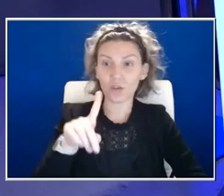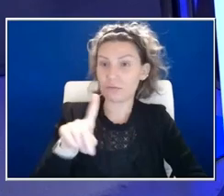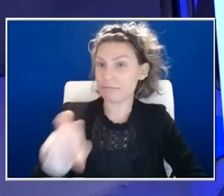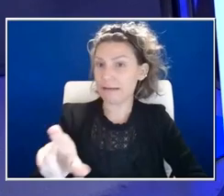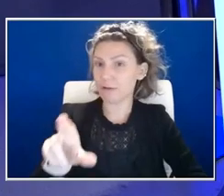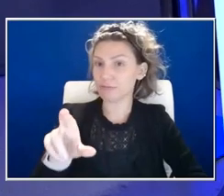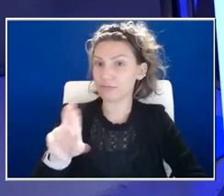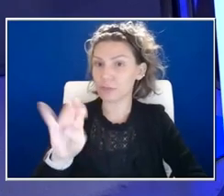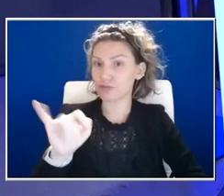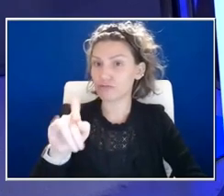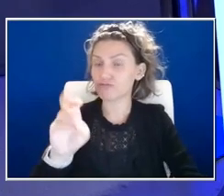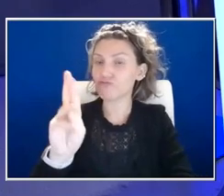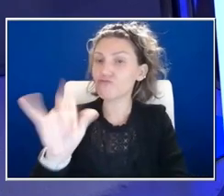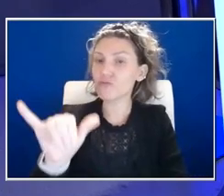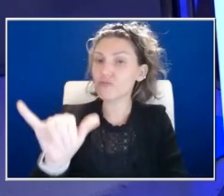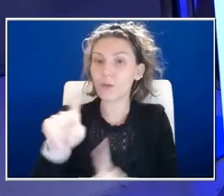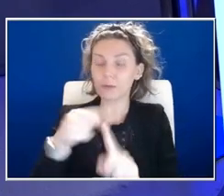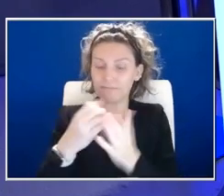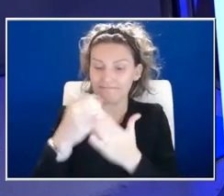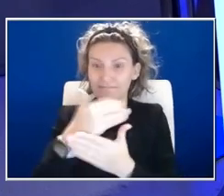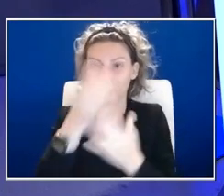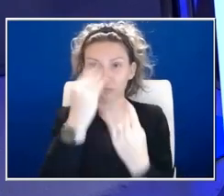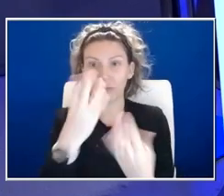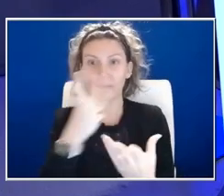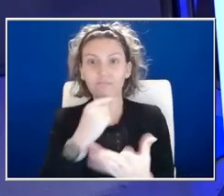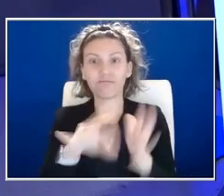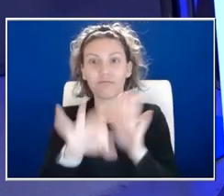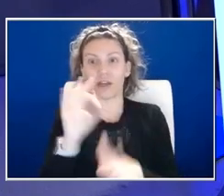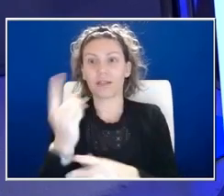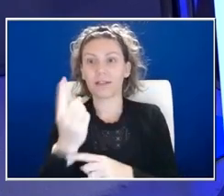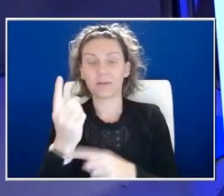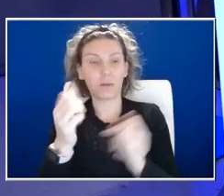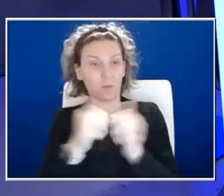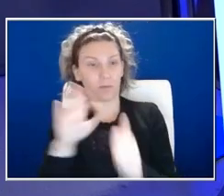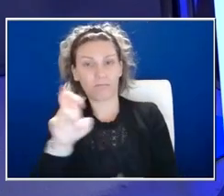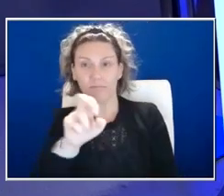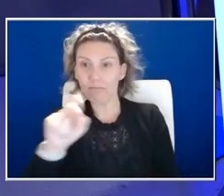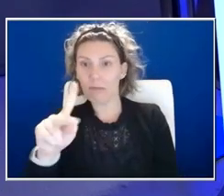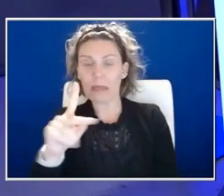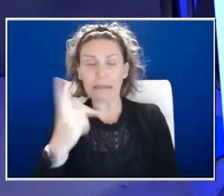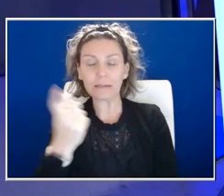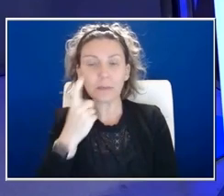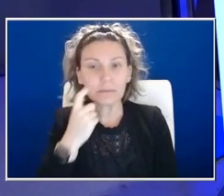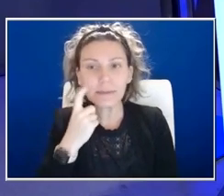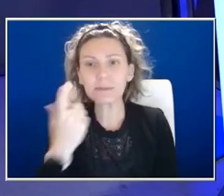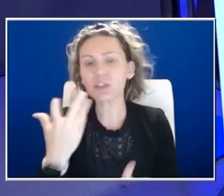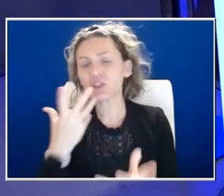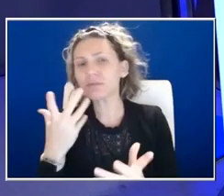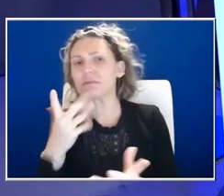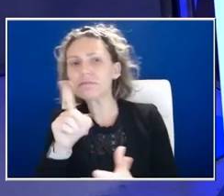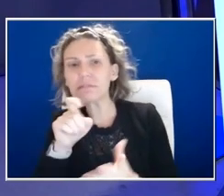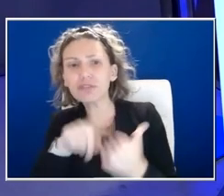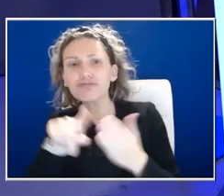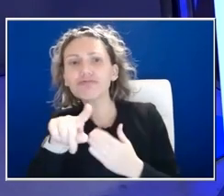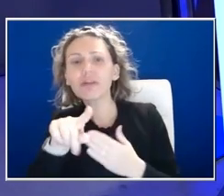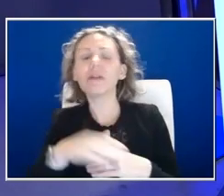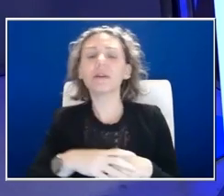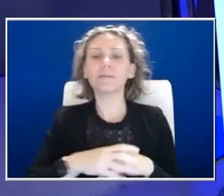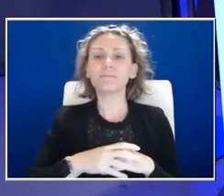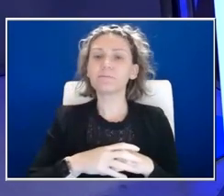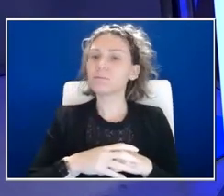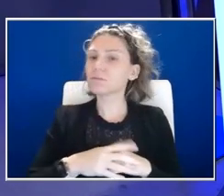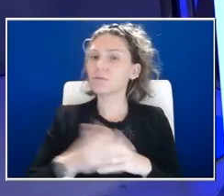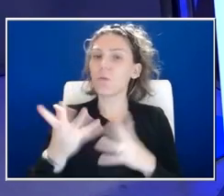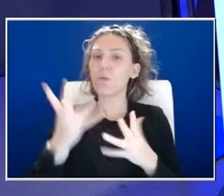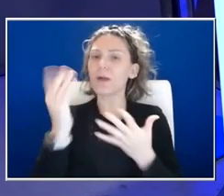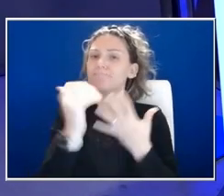this information and mm-hmm. you do find something, like you did with Becky, something suspicious and needing to get this checked out, what are those steps and how do you